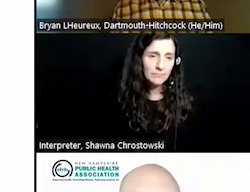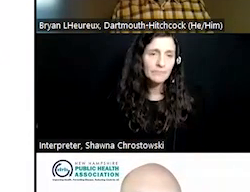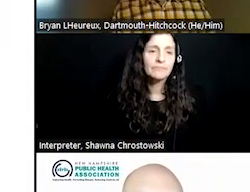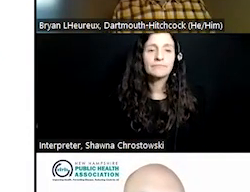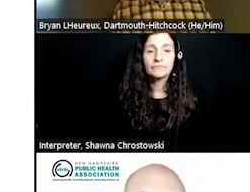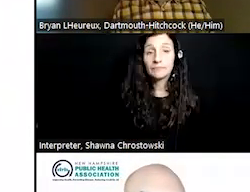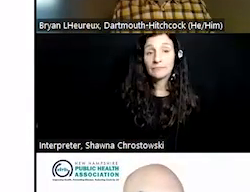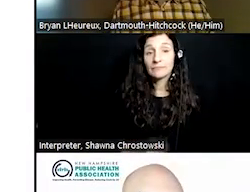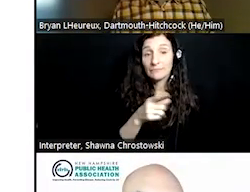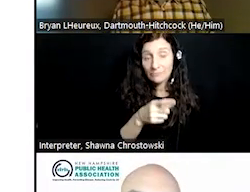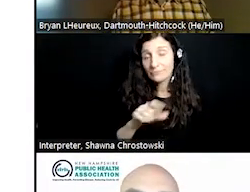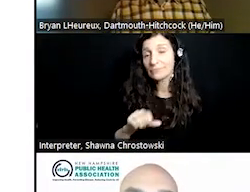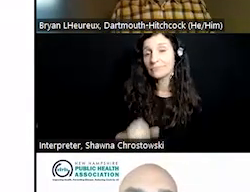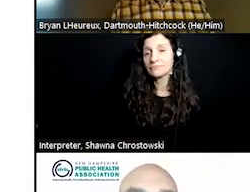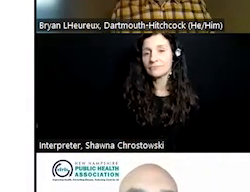So this is another,